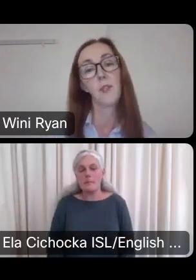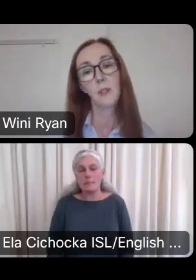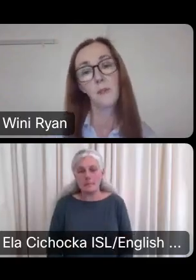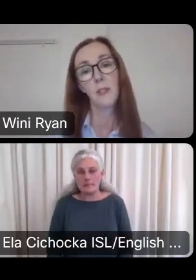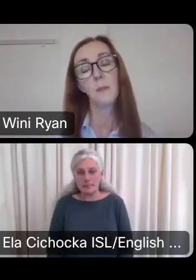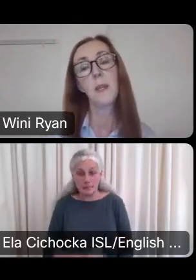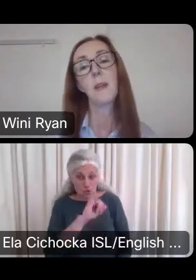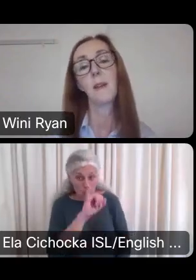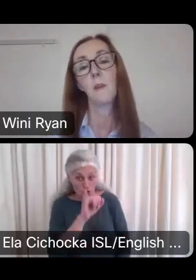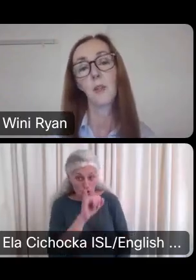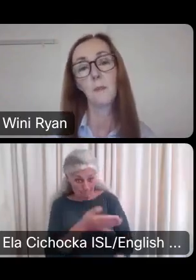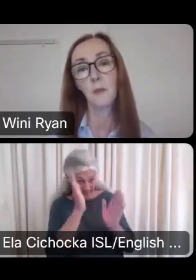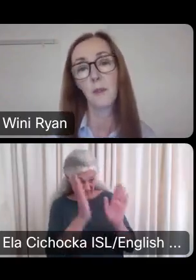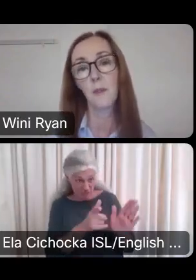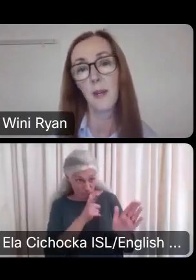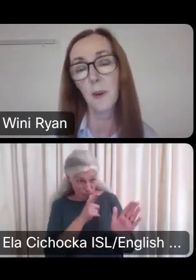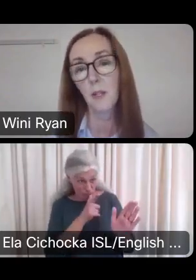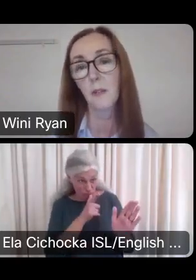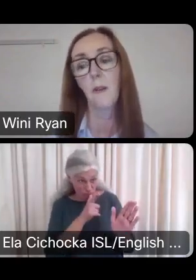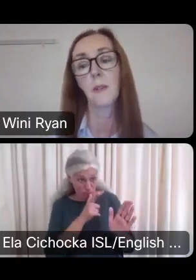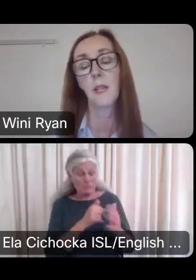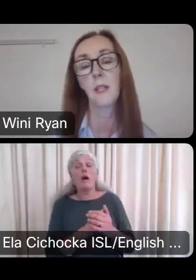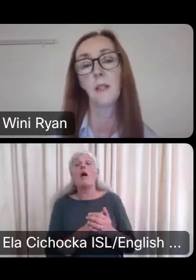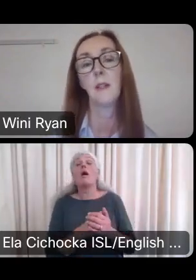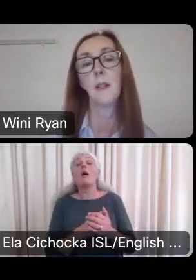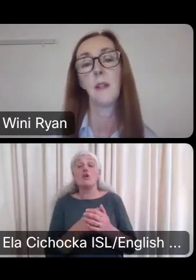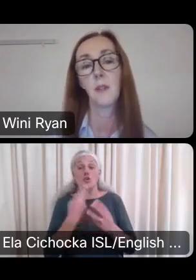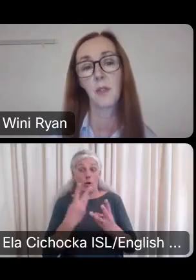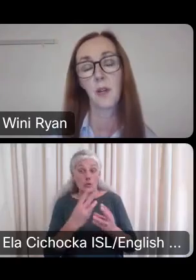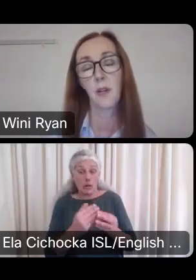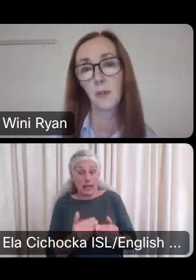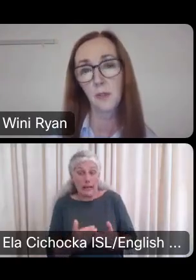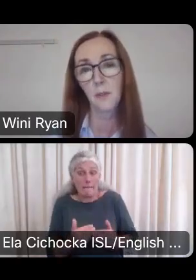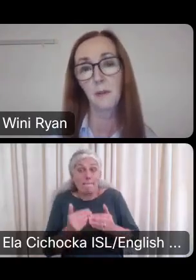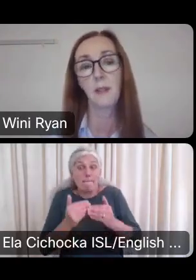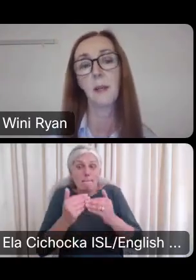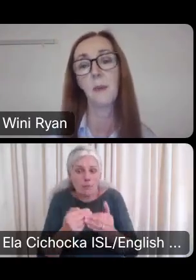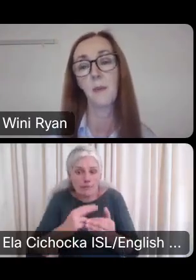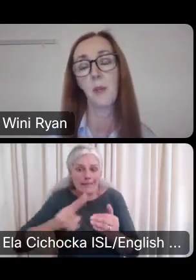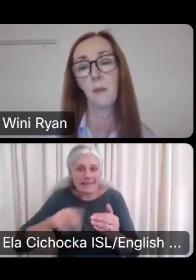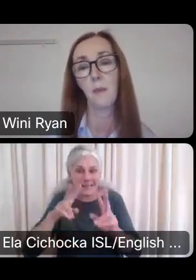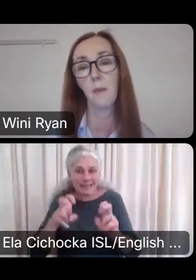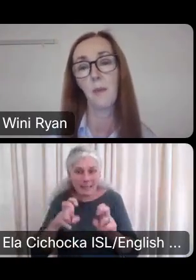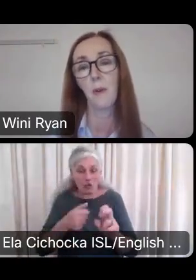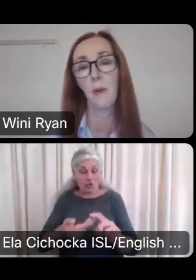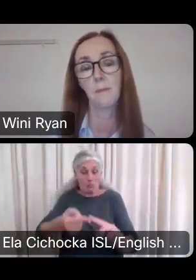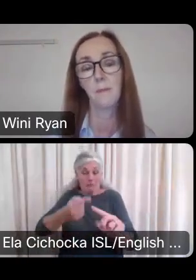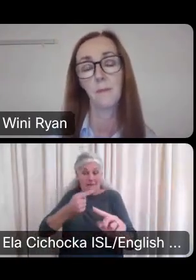So John's finished speaking. You want to move to the next part of the conversation. You start with a summary then before you move